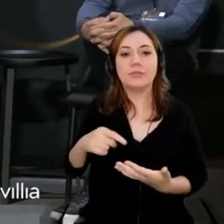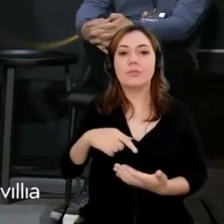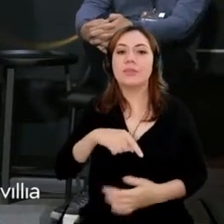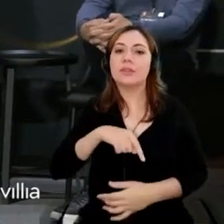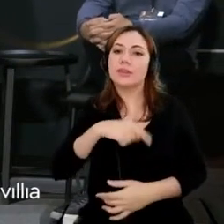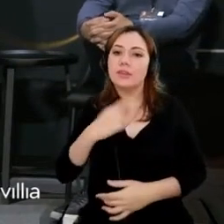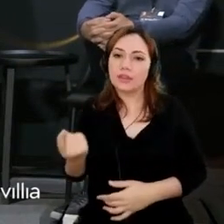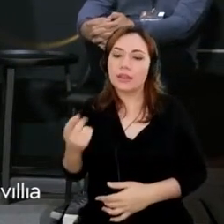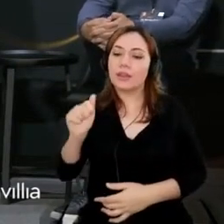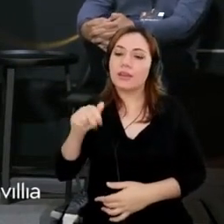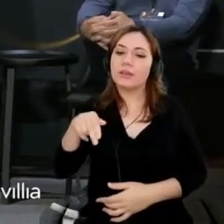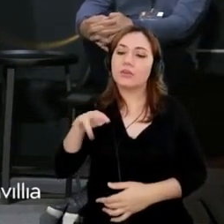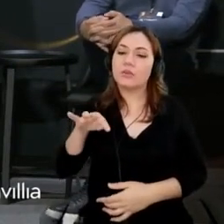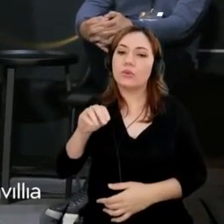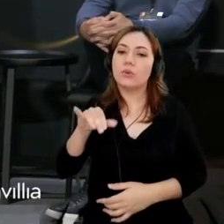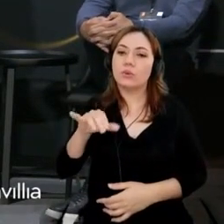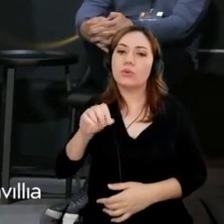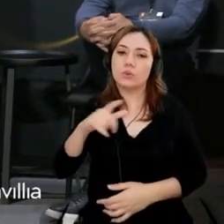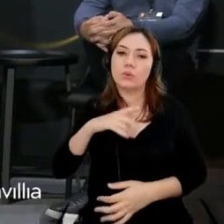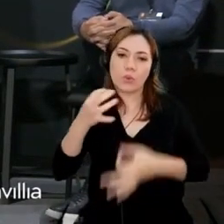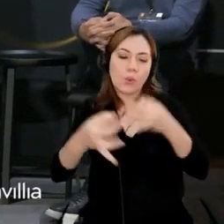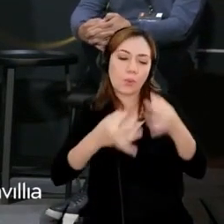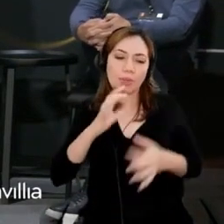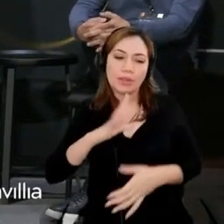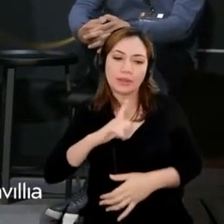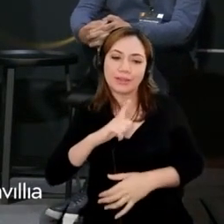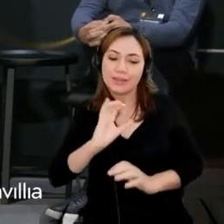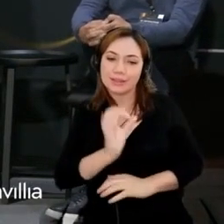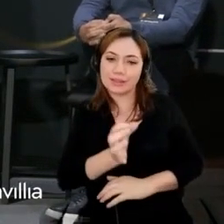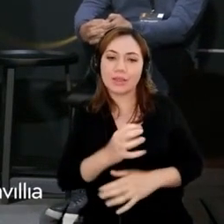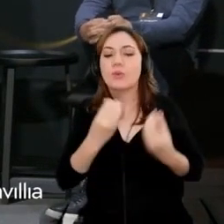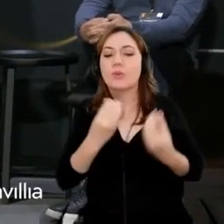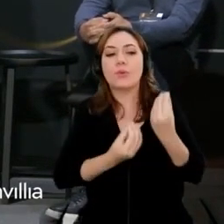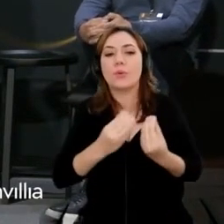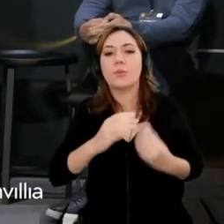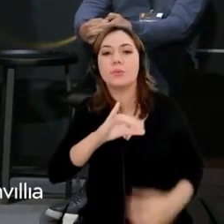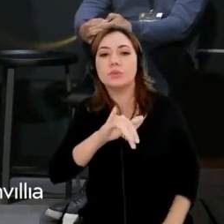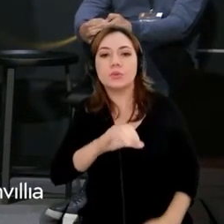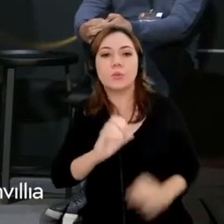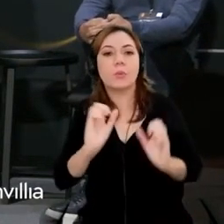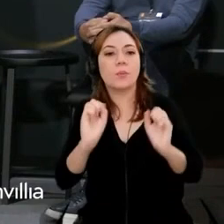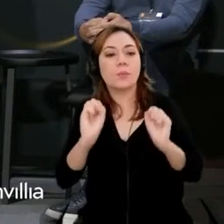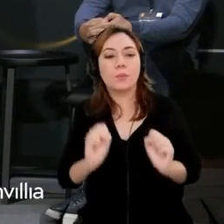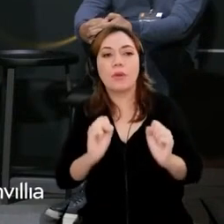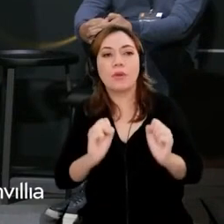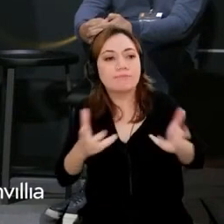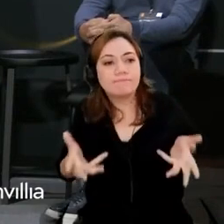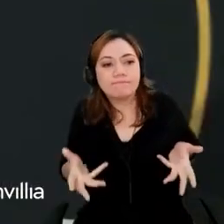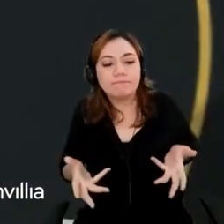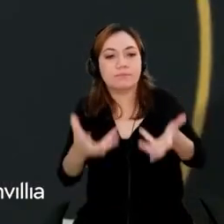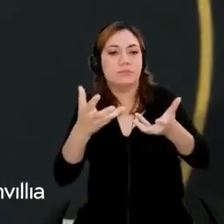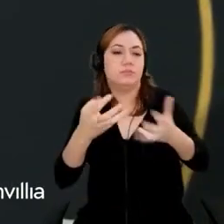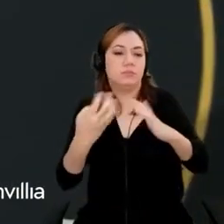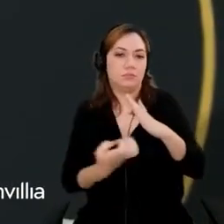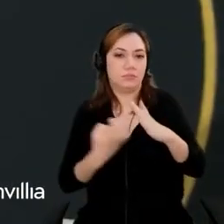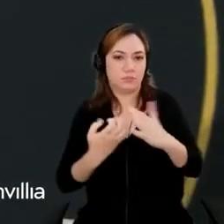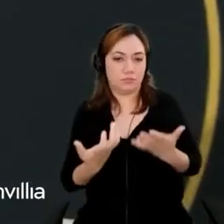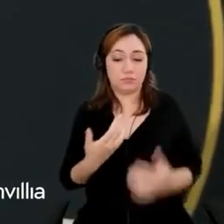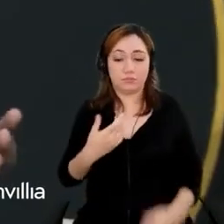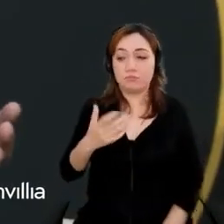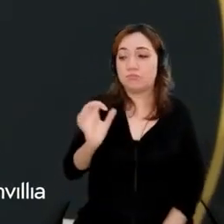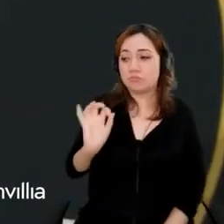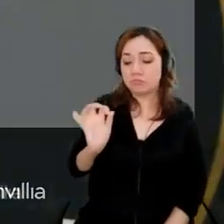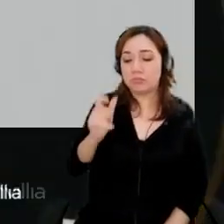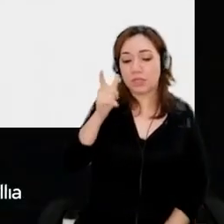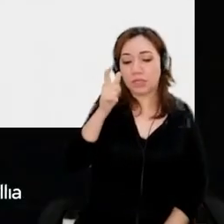can a CIO really elevate a business? It's interesting because although we